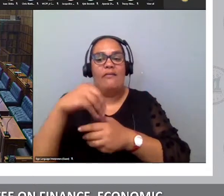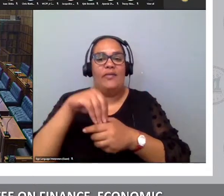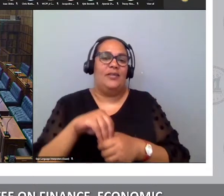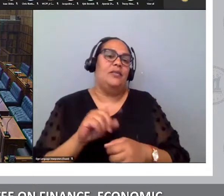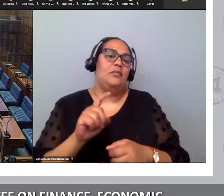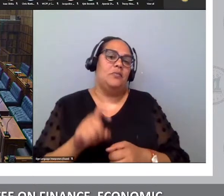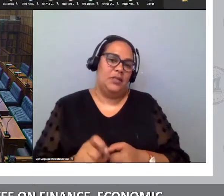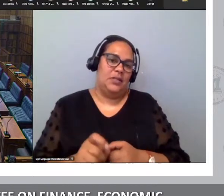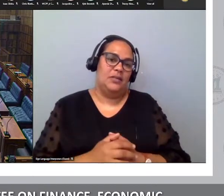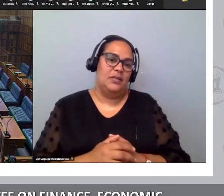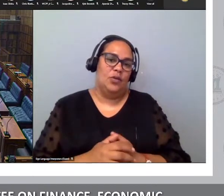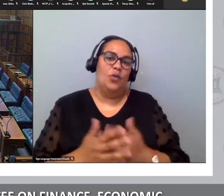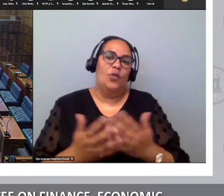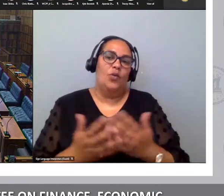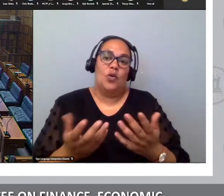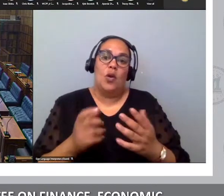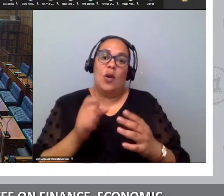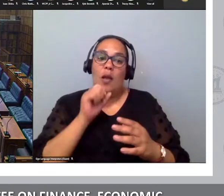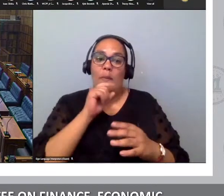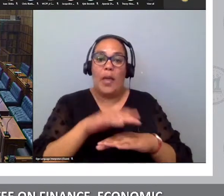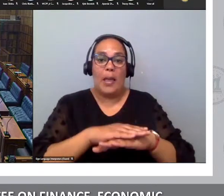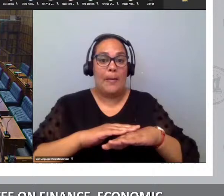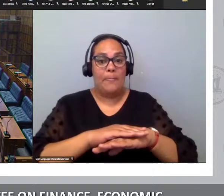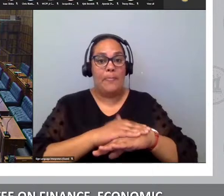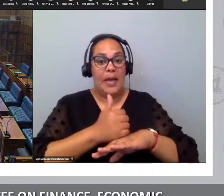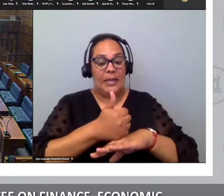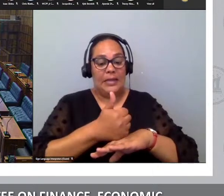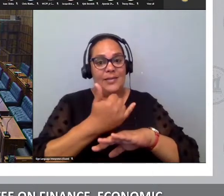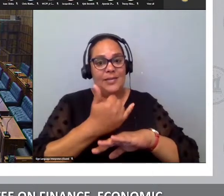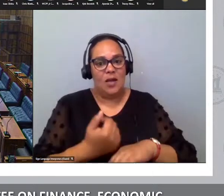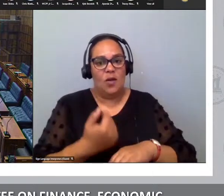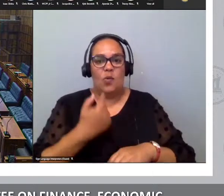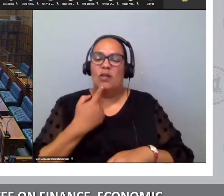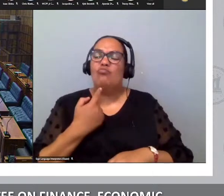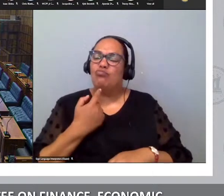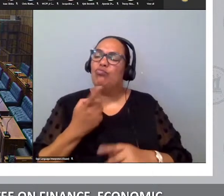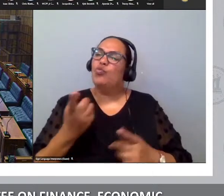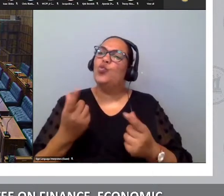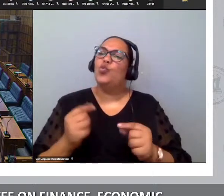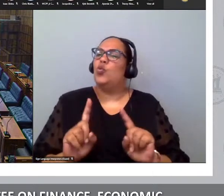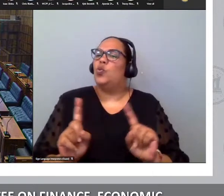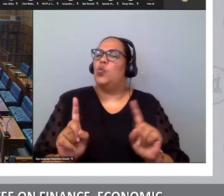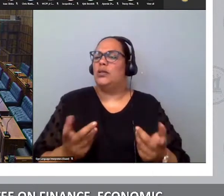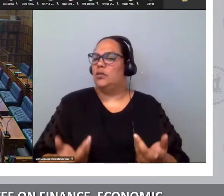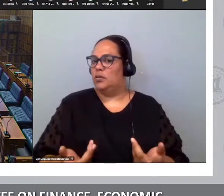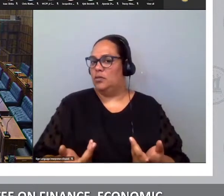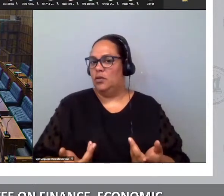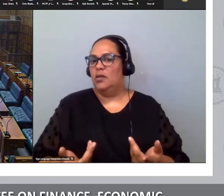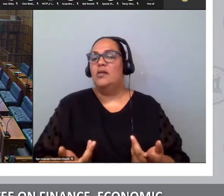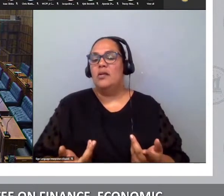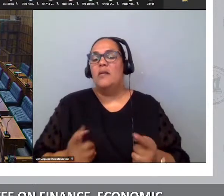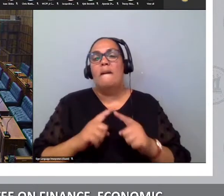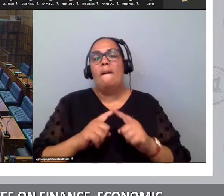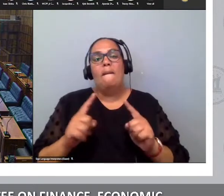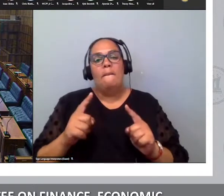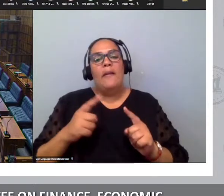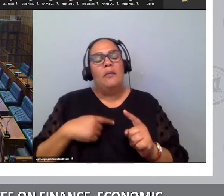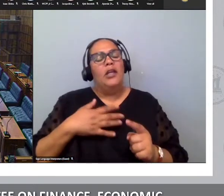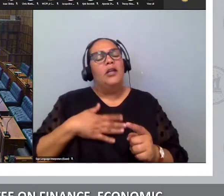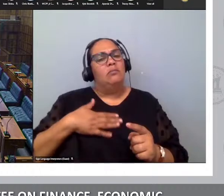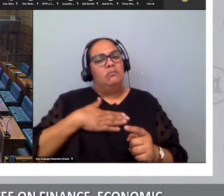so from that basis now we saying what are we doing about that and I'm and and I'm pleased to say